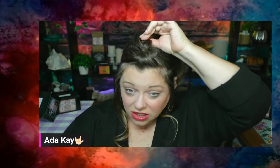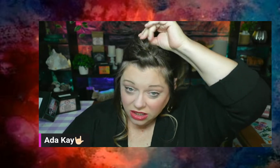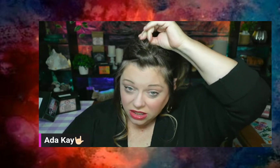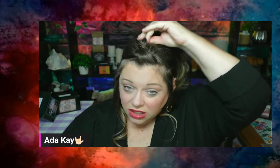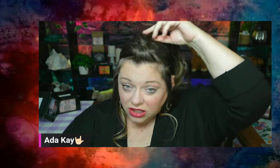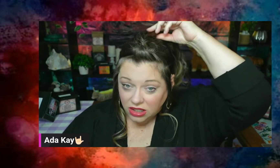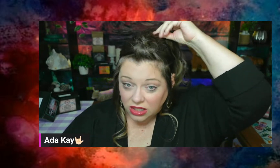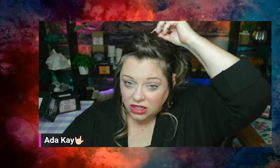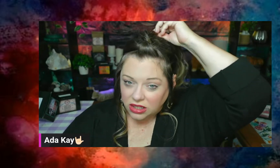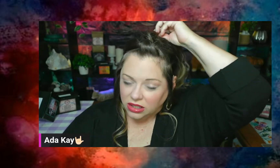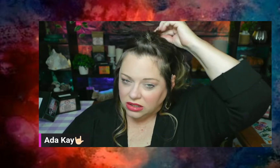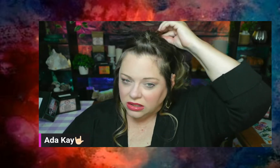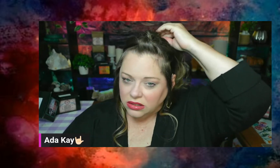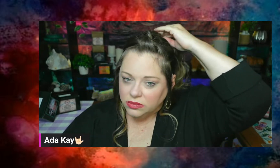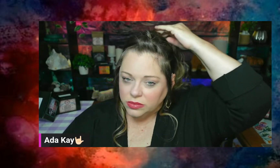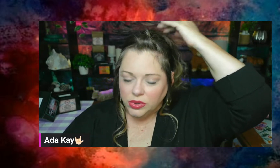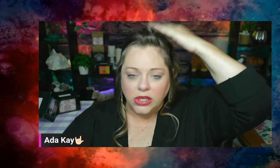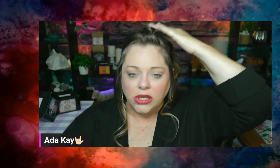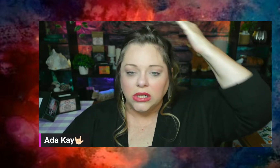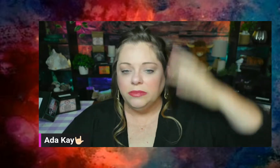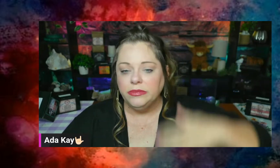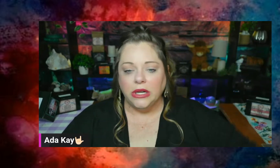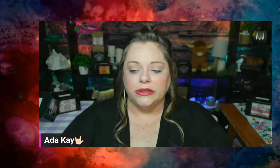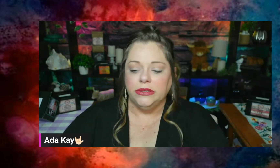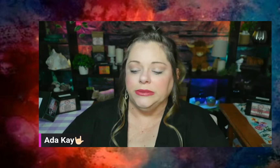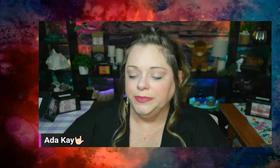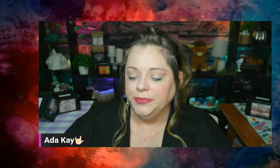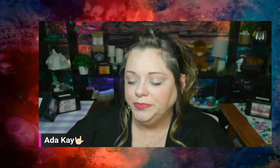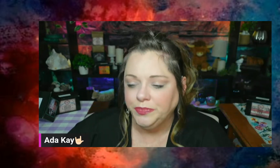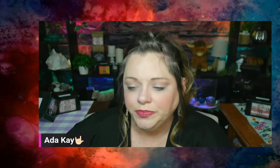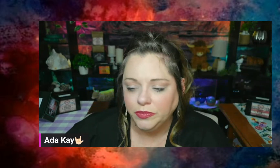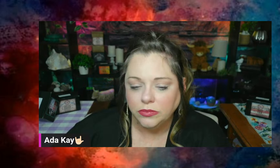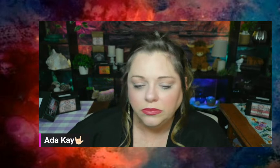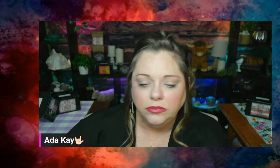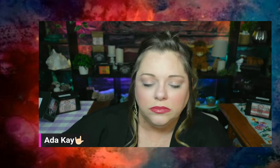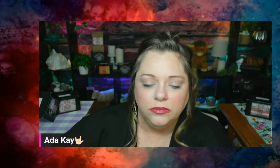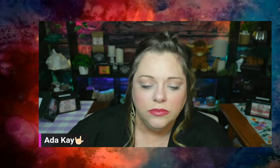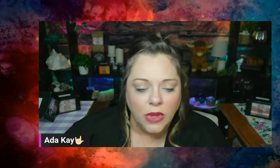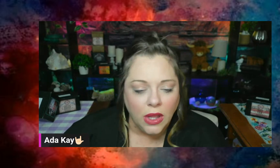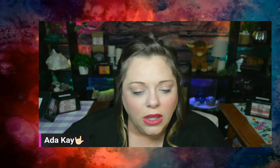braided and put it up. I don't know.